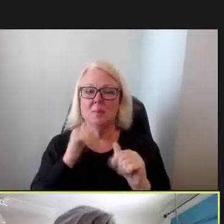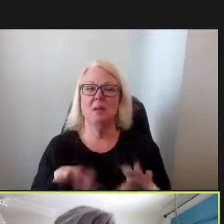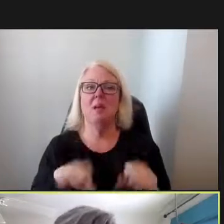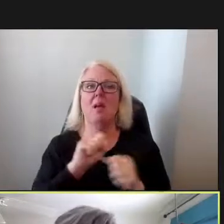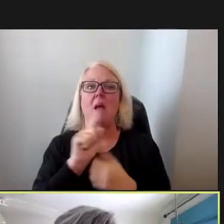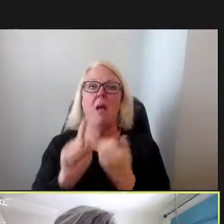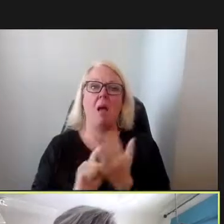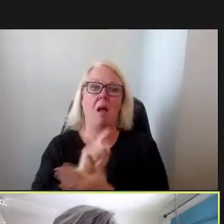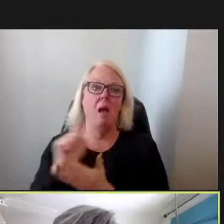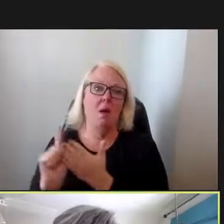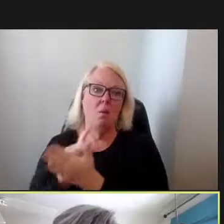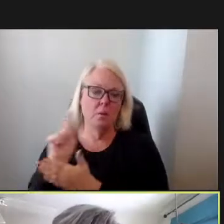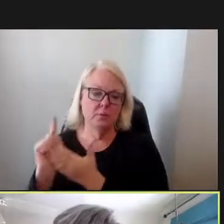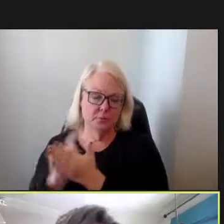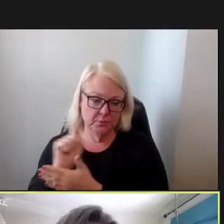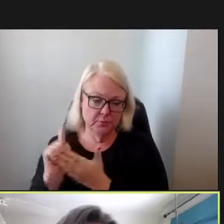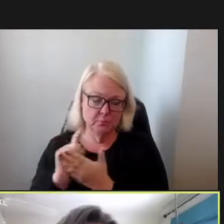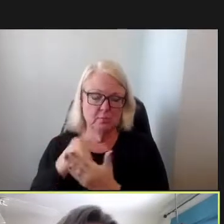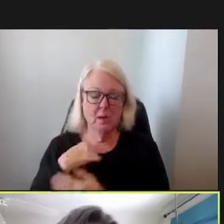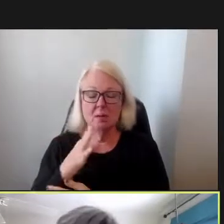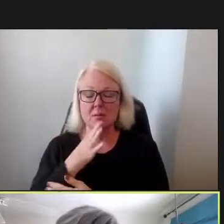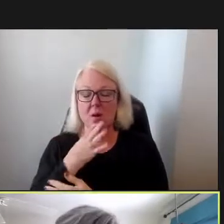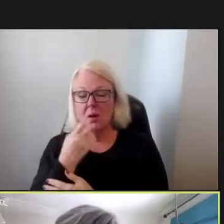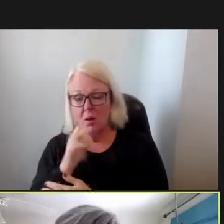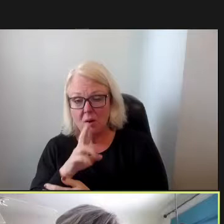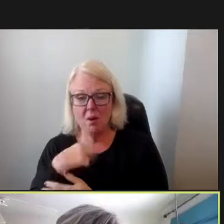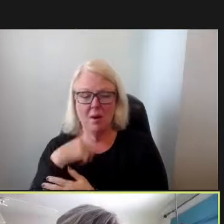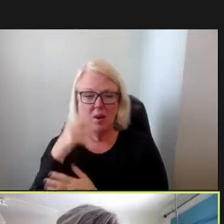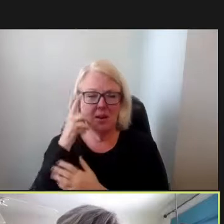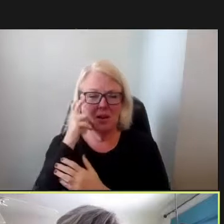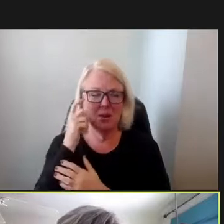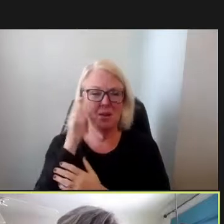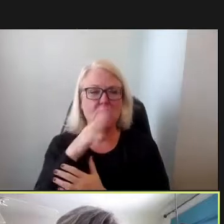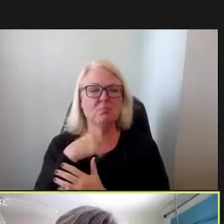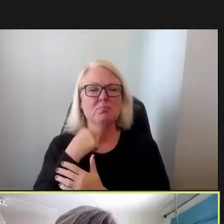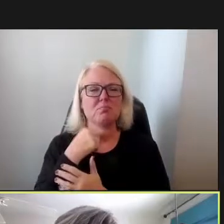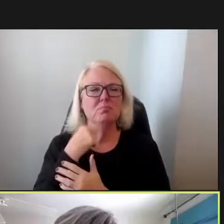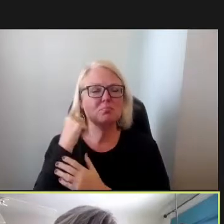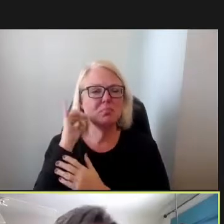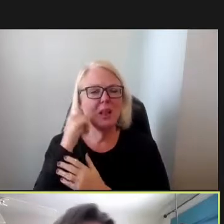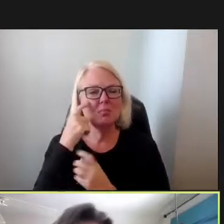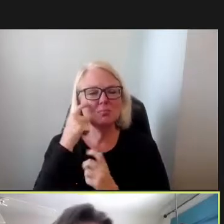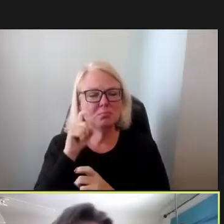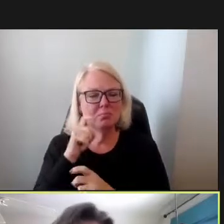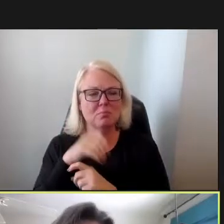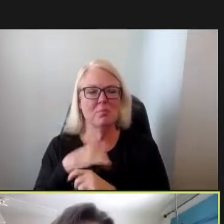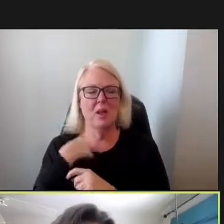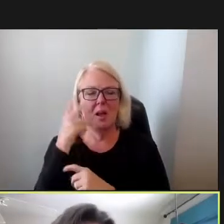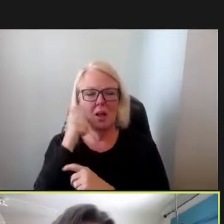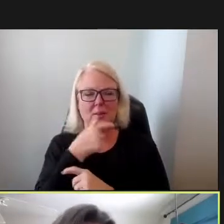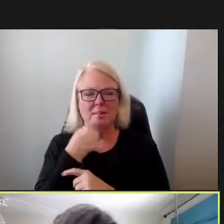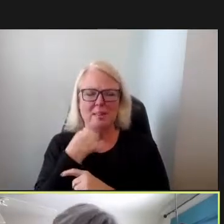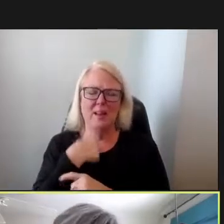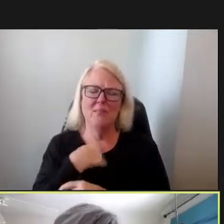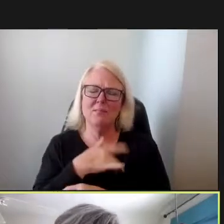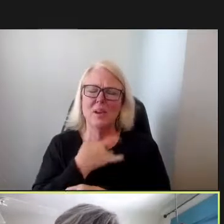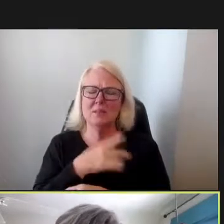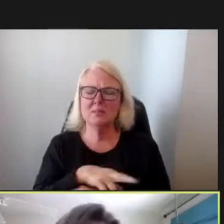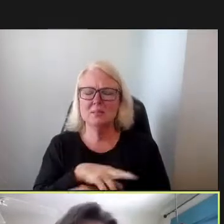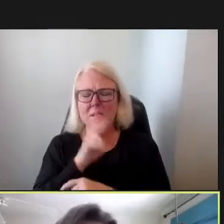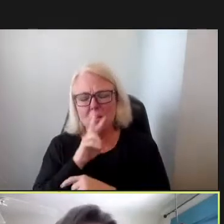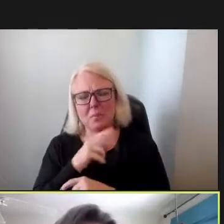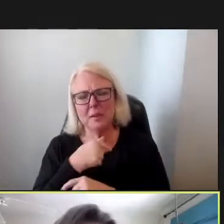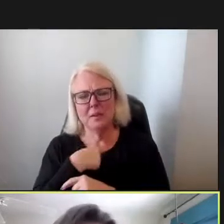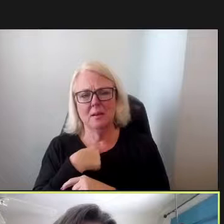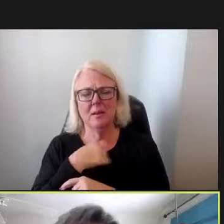hours. As I talked to her and I heard the tears in her voice and I heard her say, "I just feel stupid.